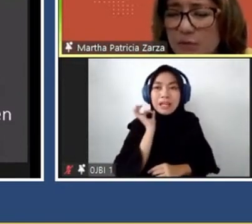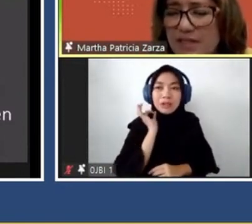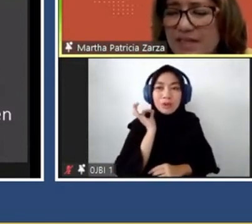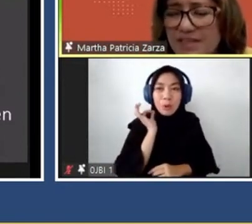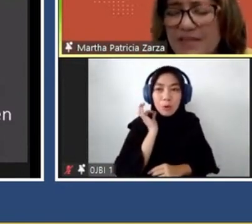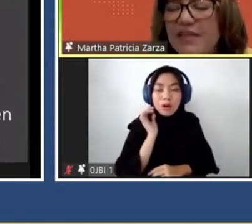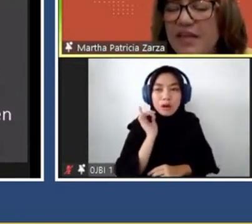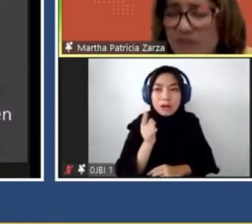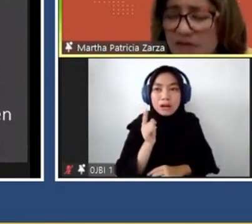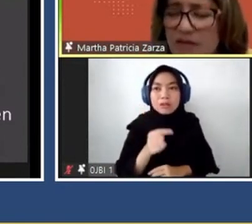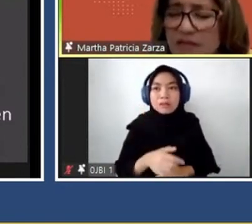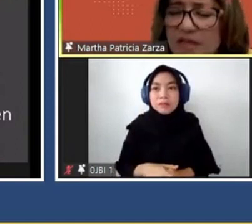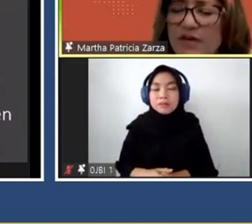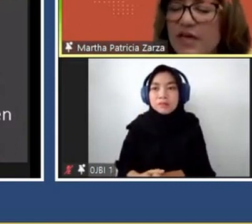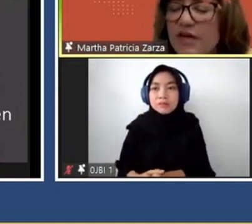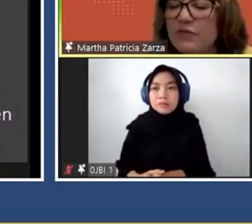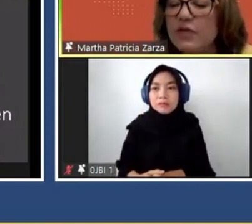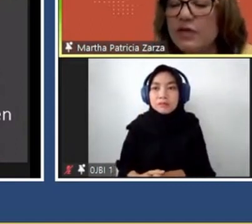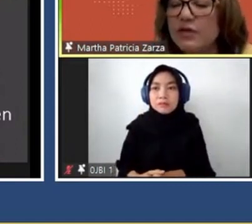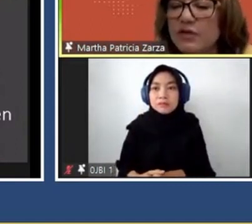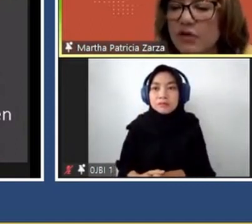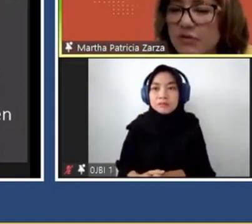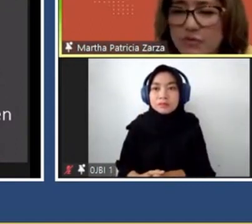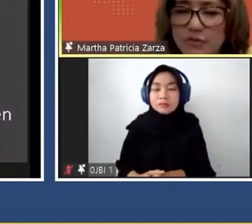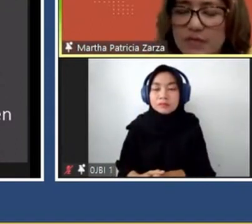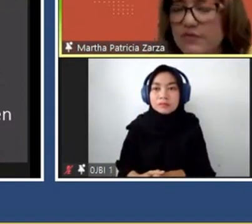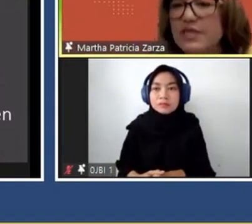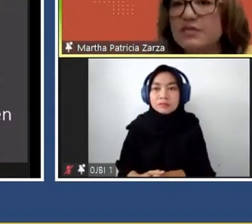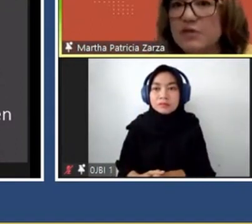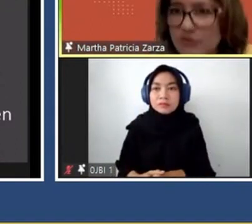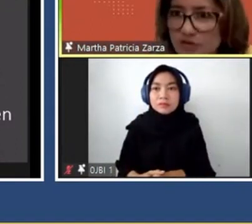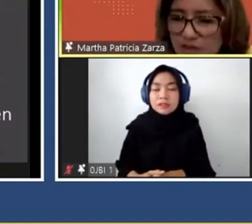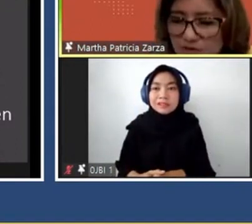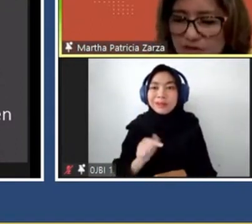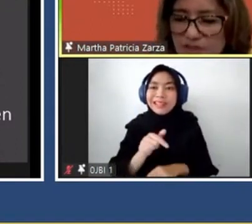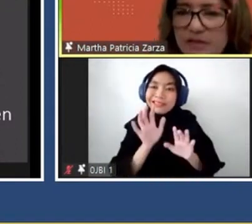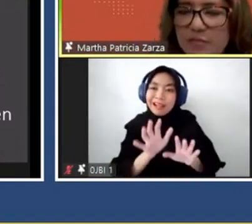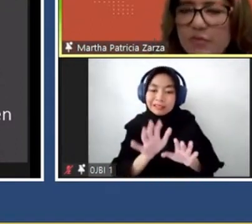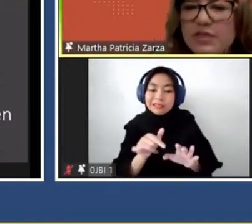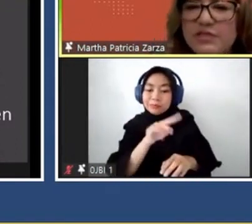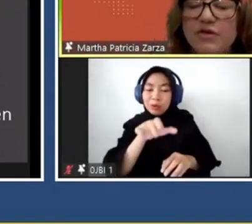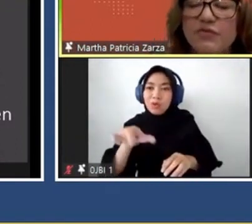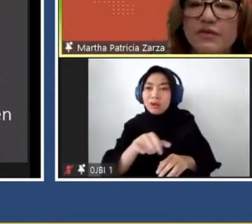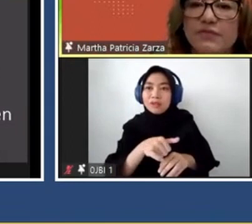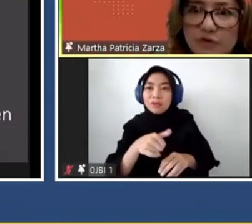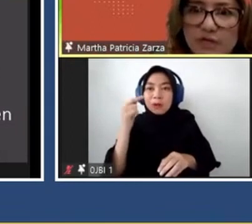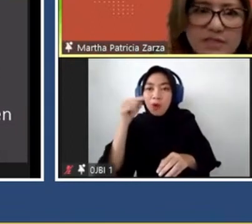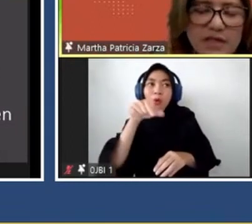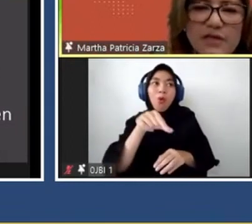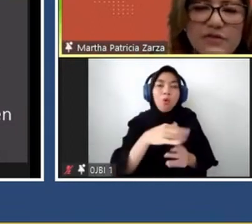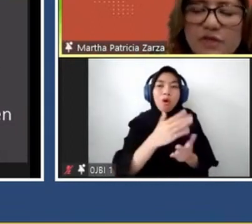even knowing that they say that they are very careful not to cut green trees because they understand the importance of